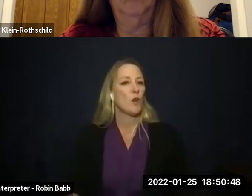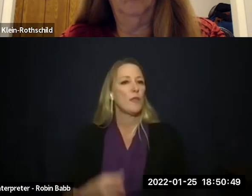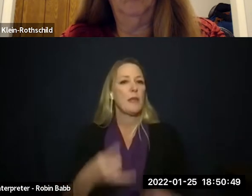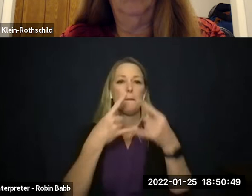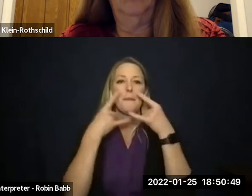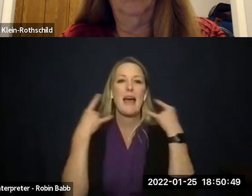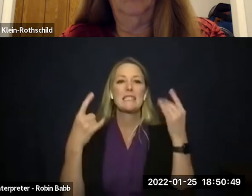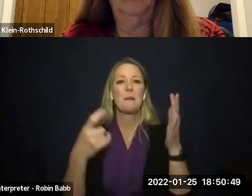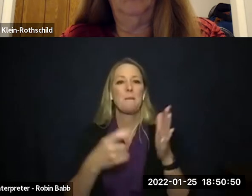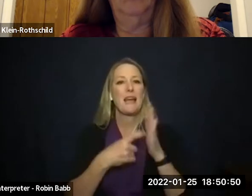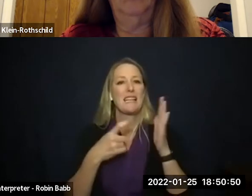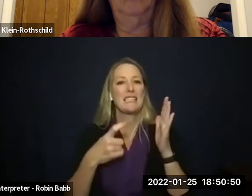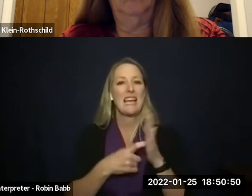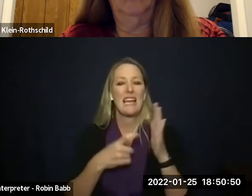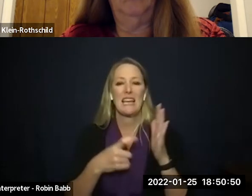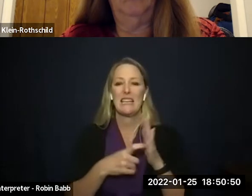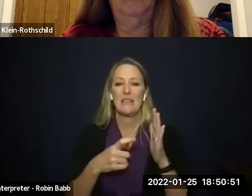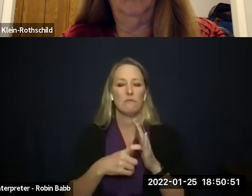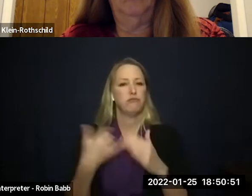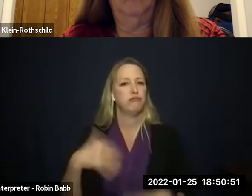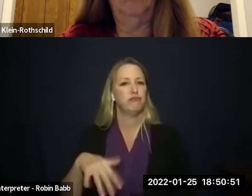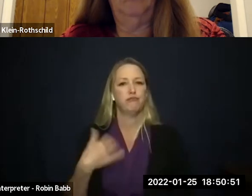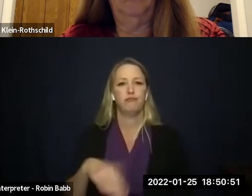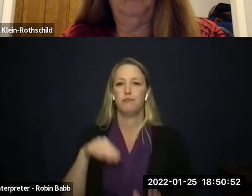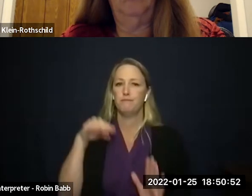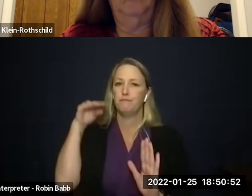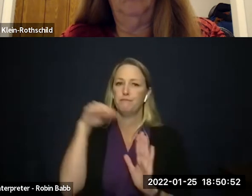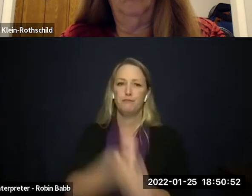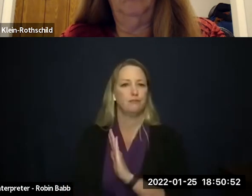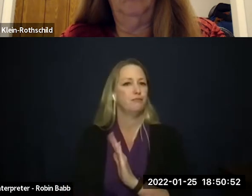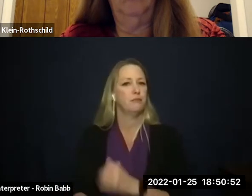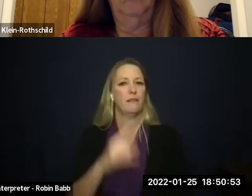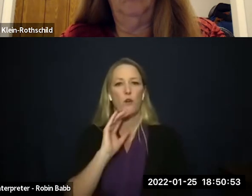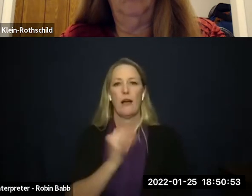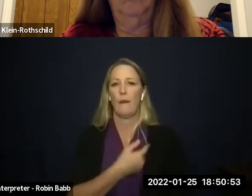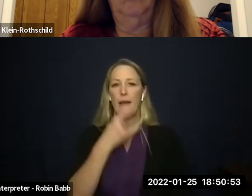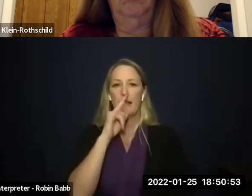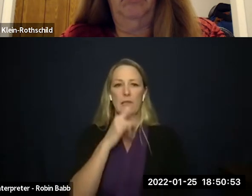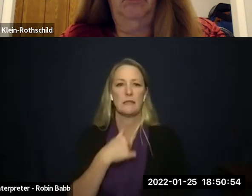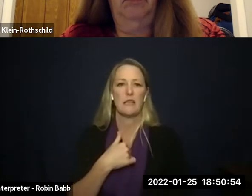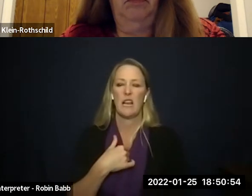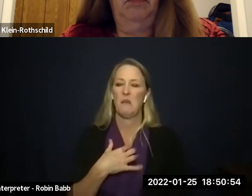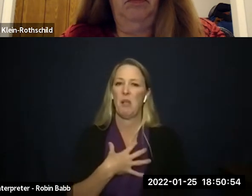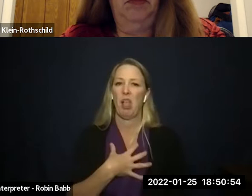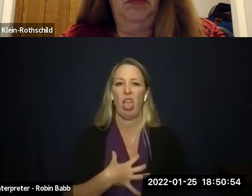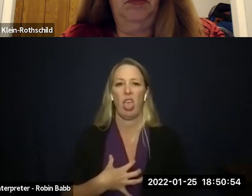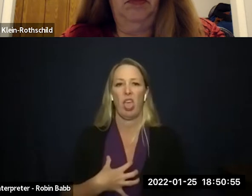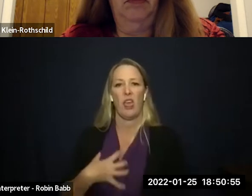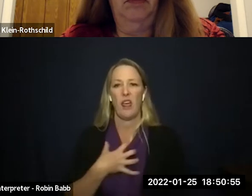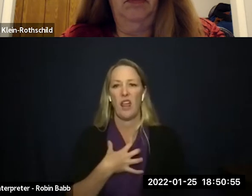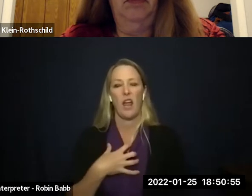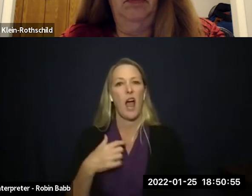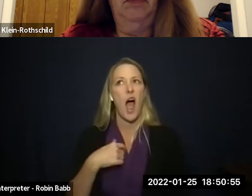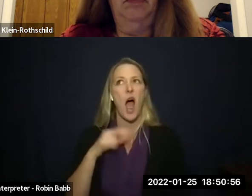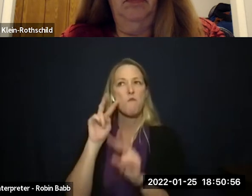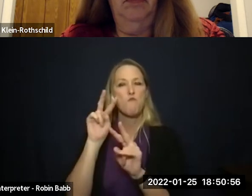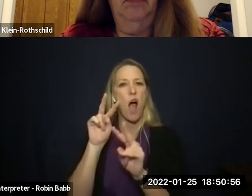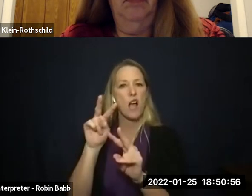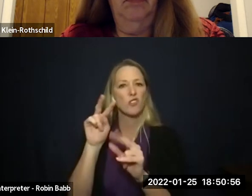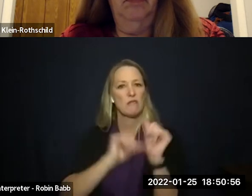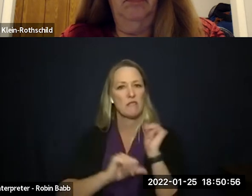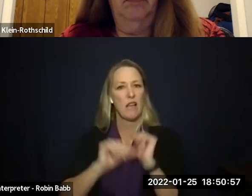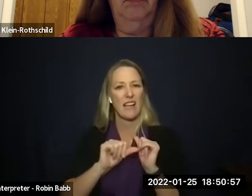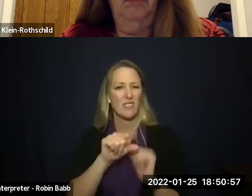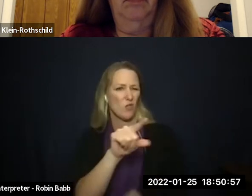mandate is a downward slide for our children and i'm just appalled by it because i am keeping up with the science i don't think